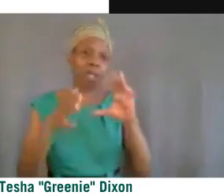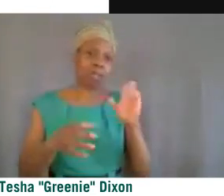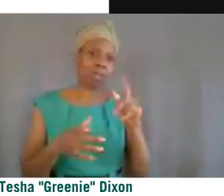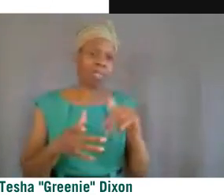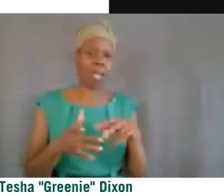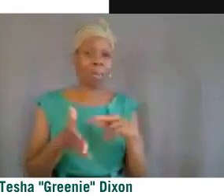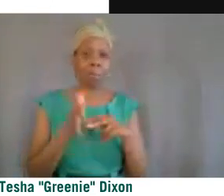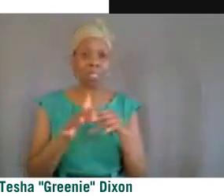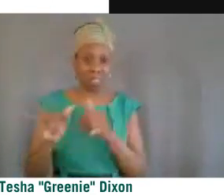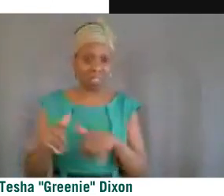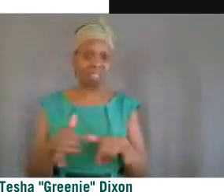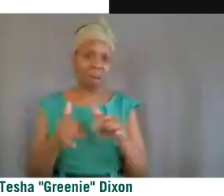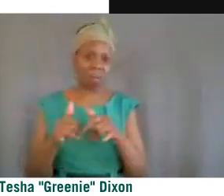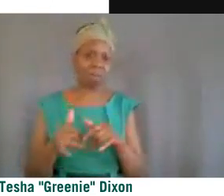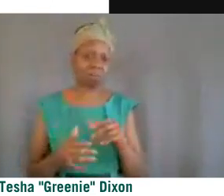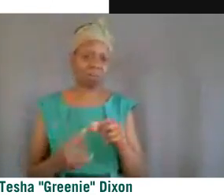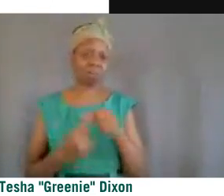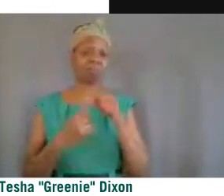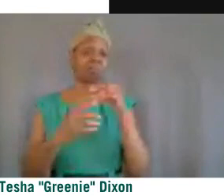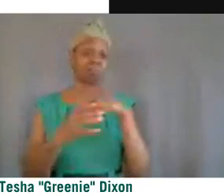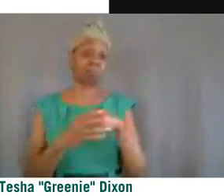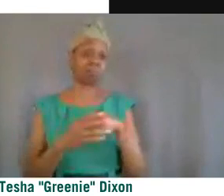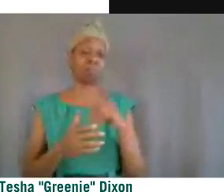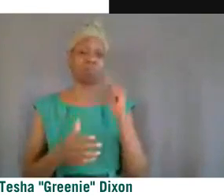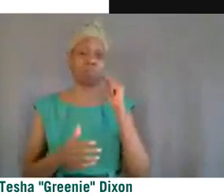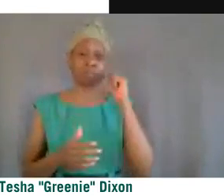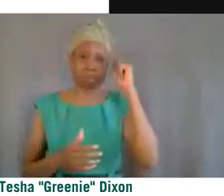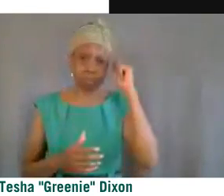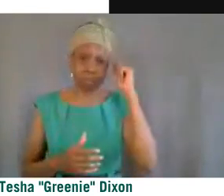pretty common, particularly in adolescents.